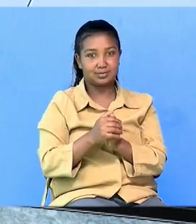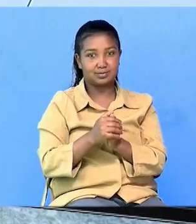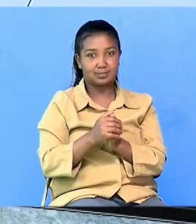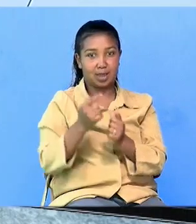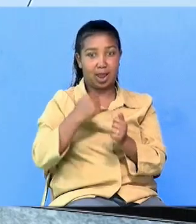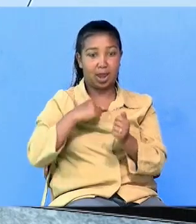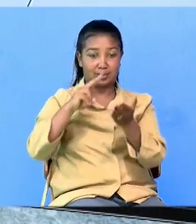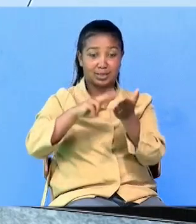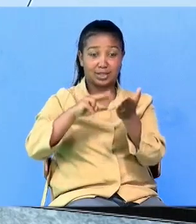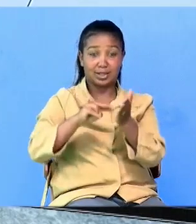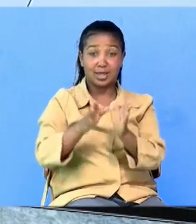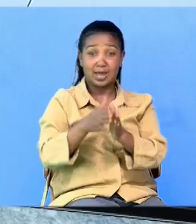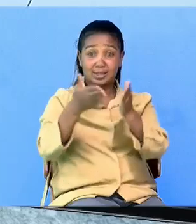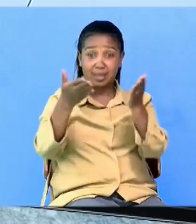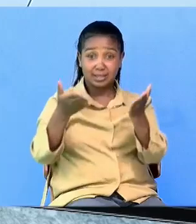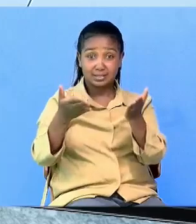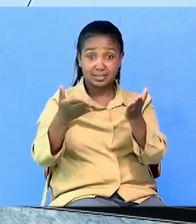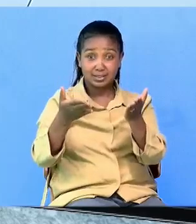I read a text